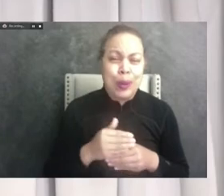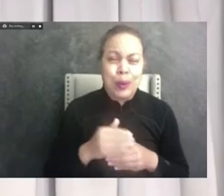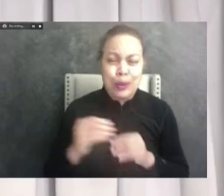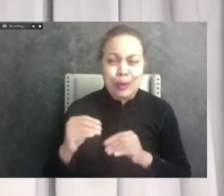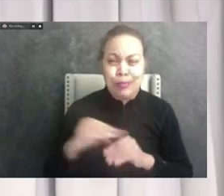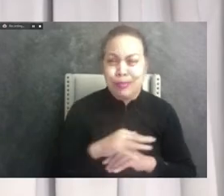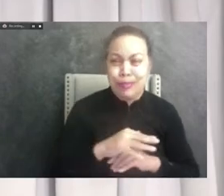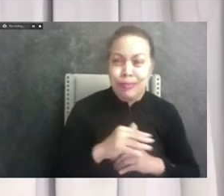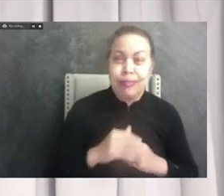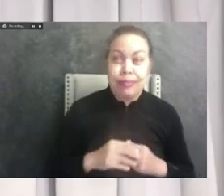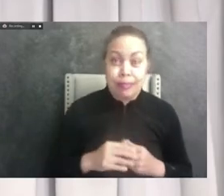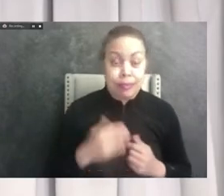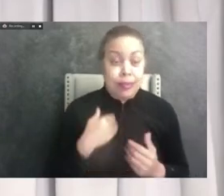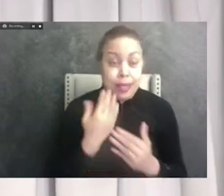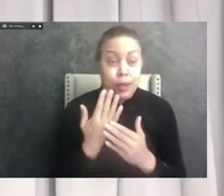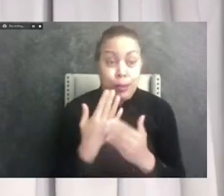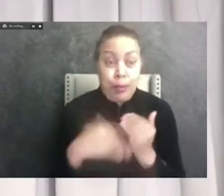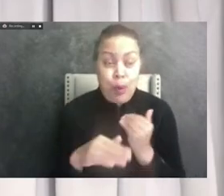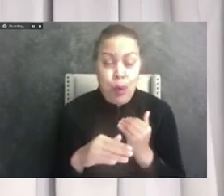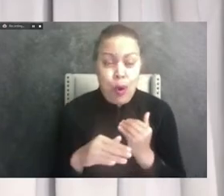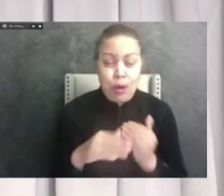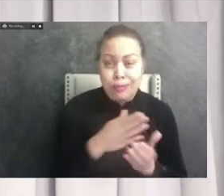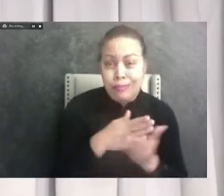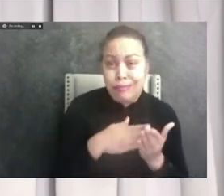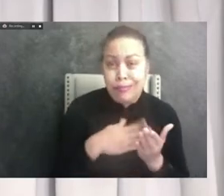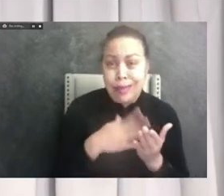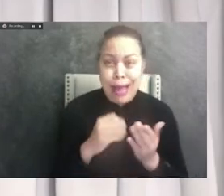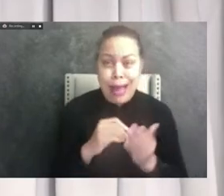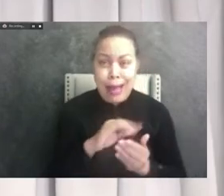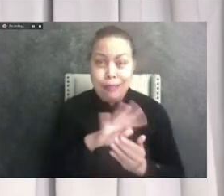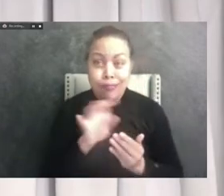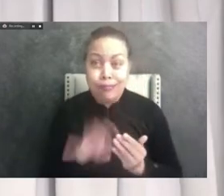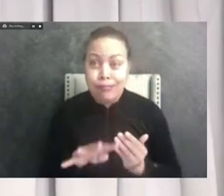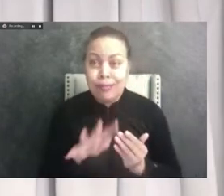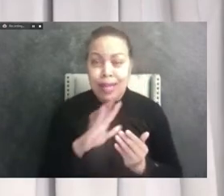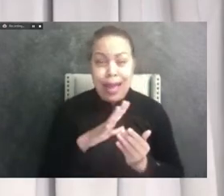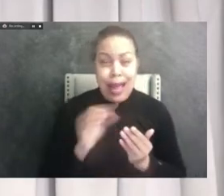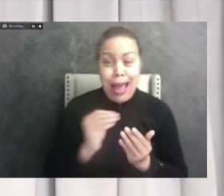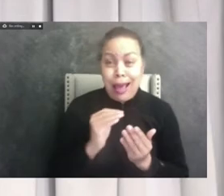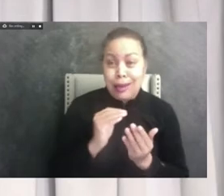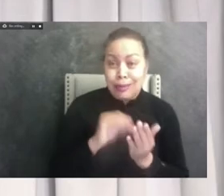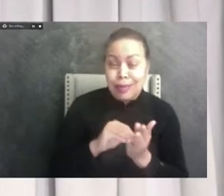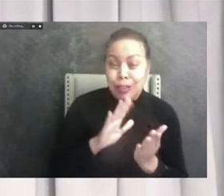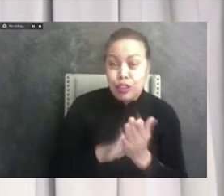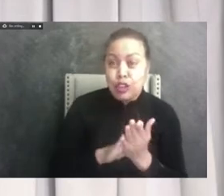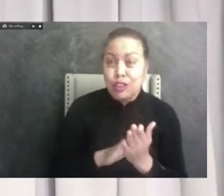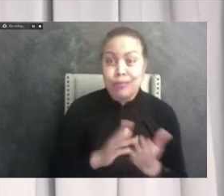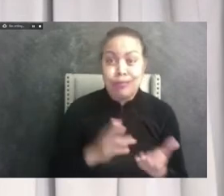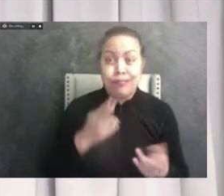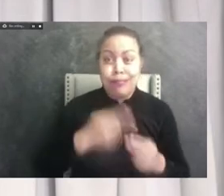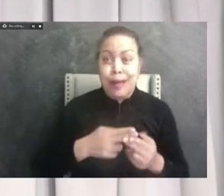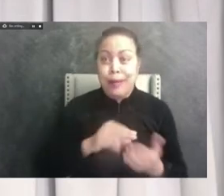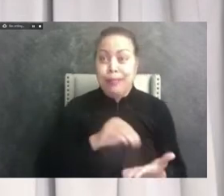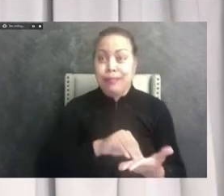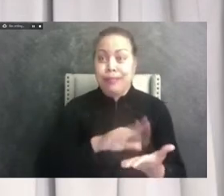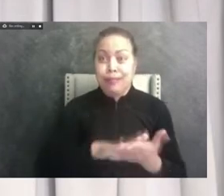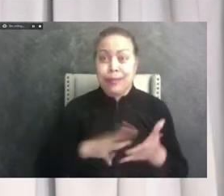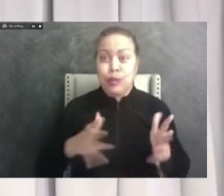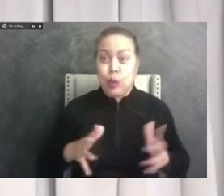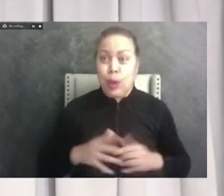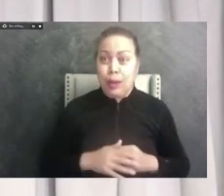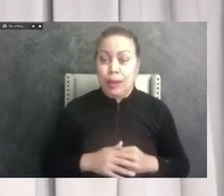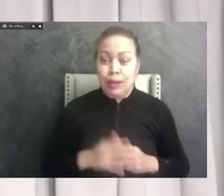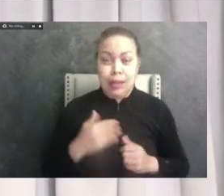a fraction and a cipher and a ledger entry. I was an index of